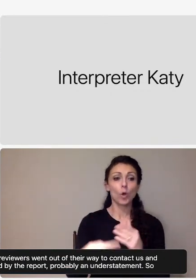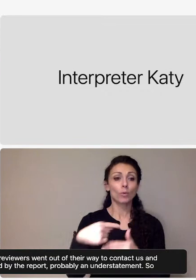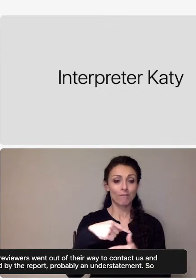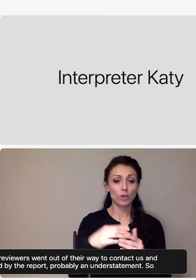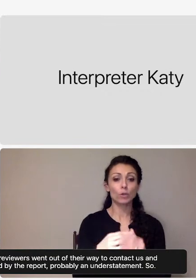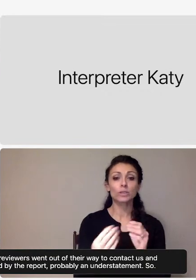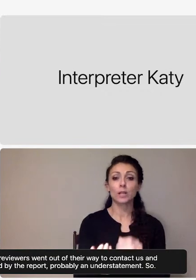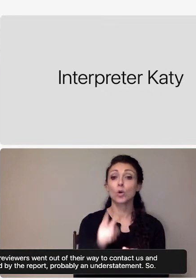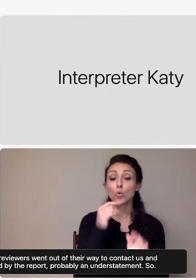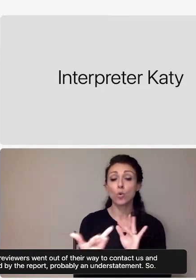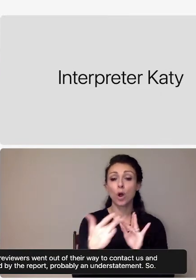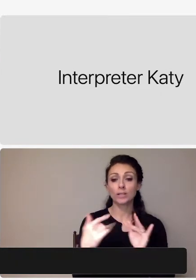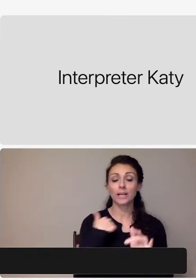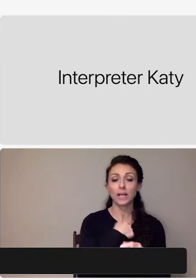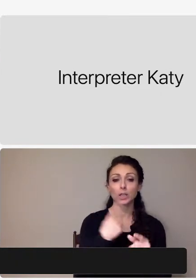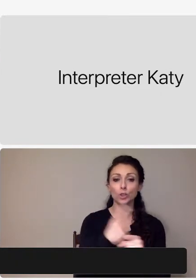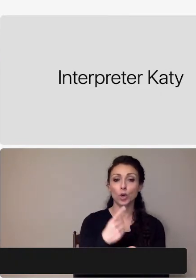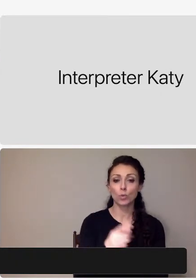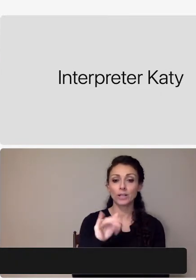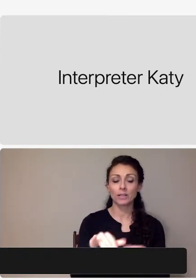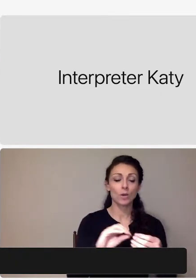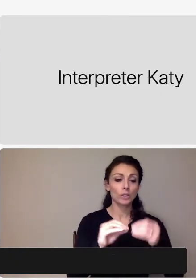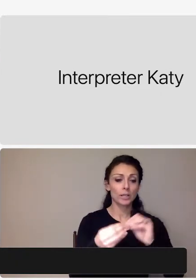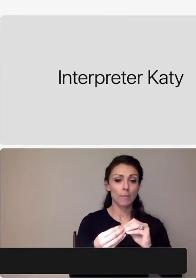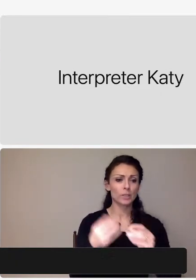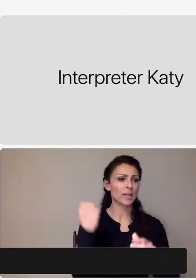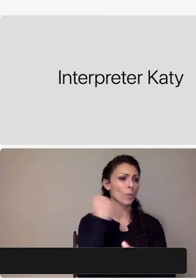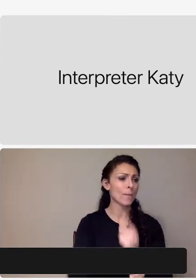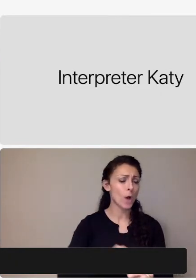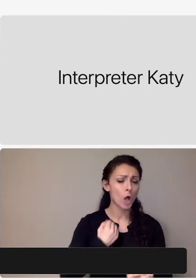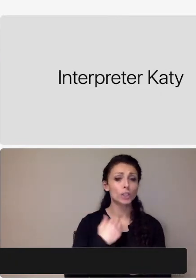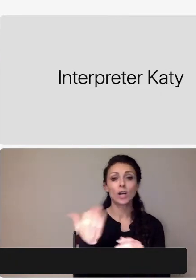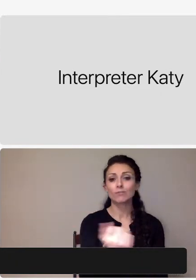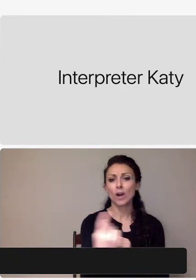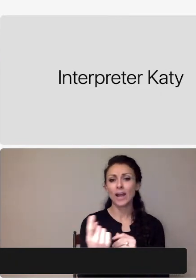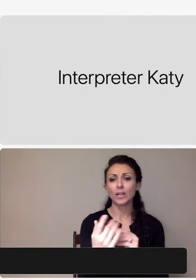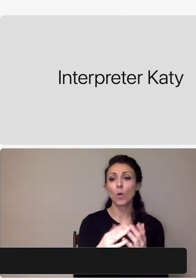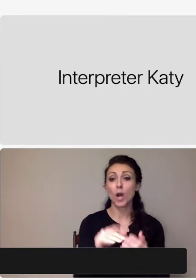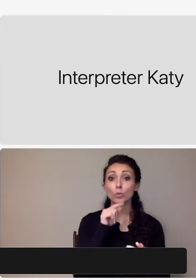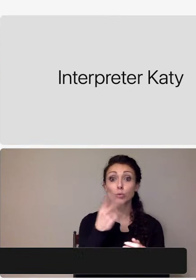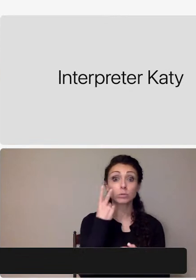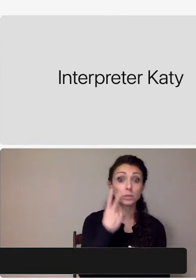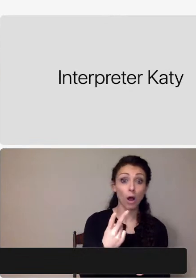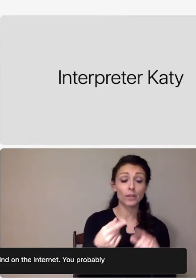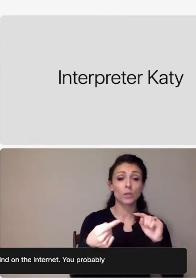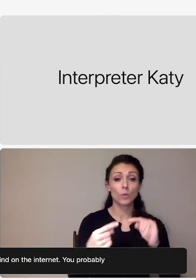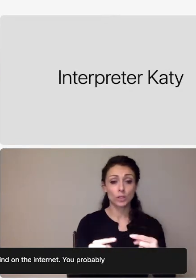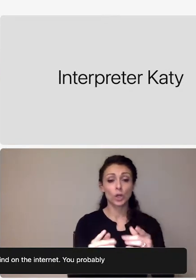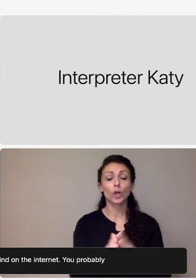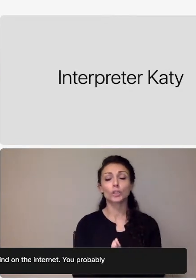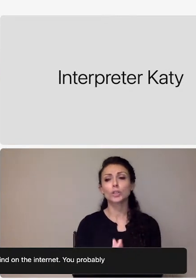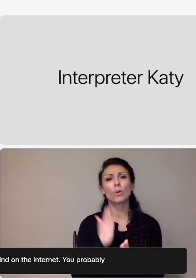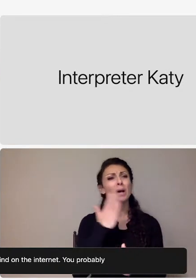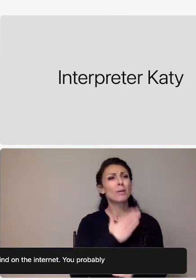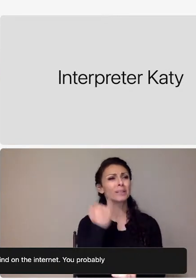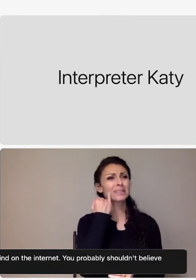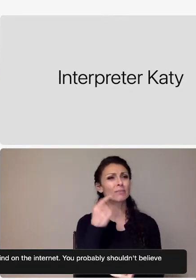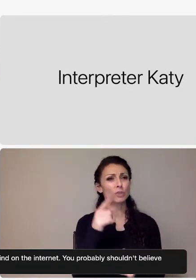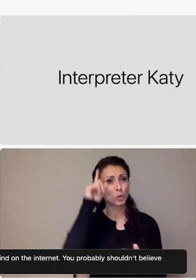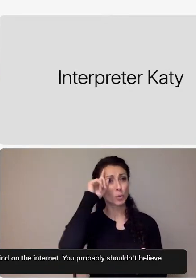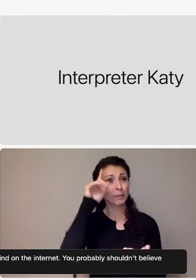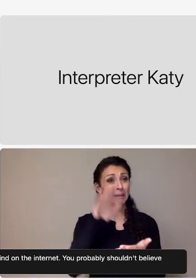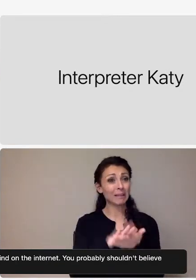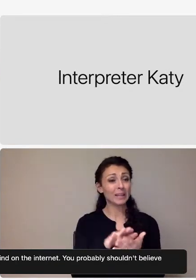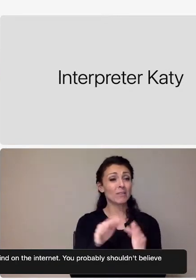probably doesn't need to be stated but you really be careful of what you find on the internet you probably shouldn't believe everything that's posted but i think it's an